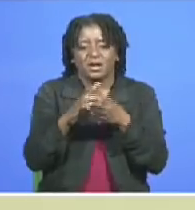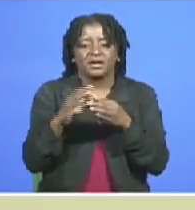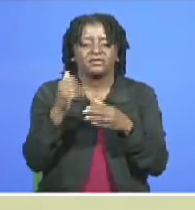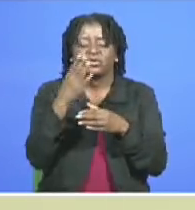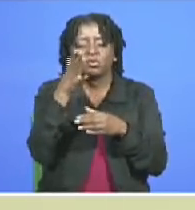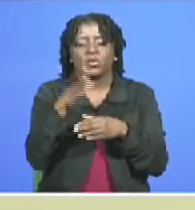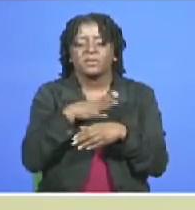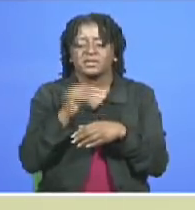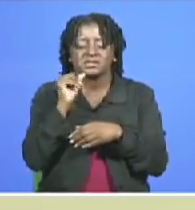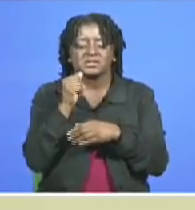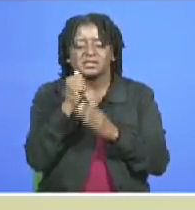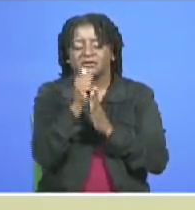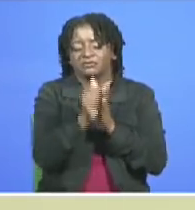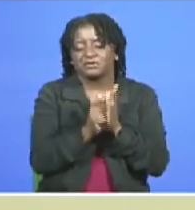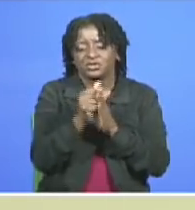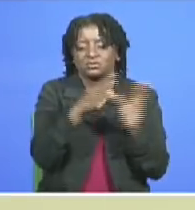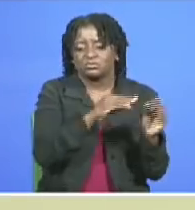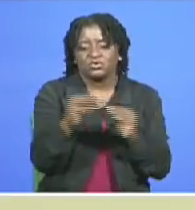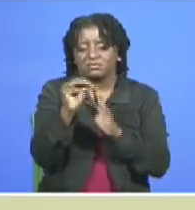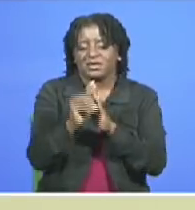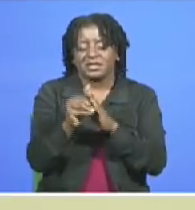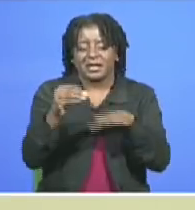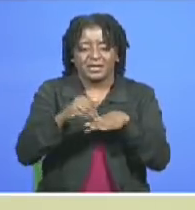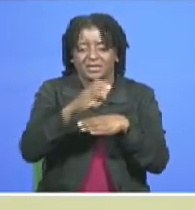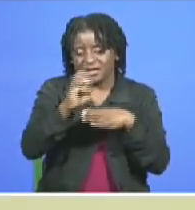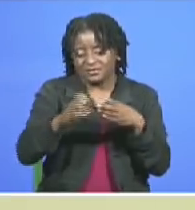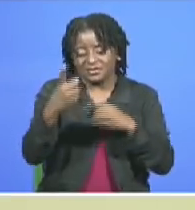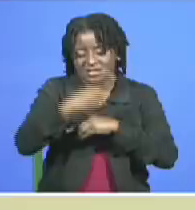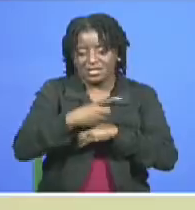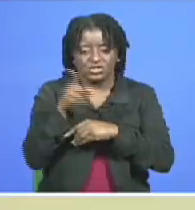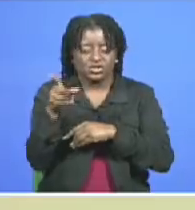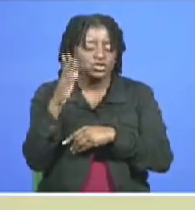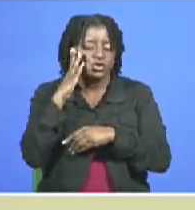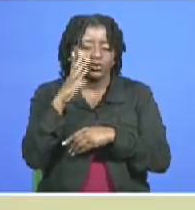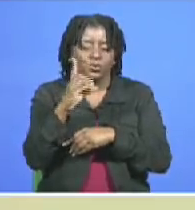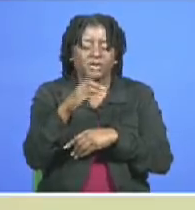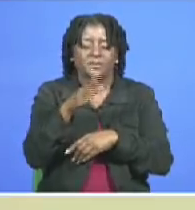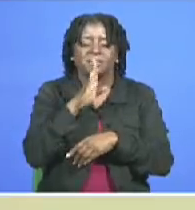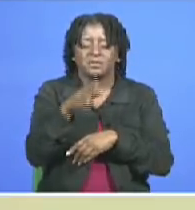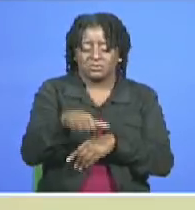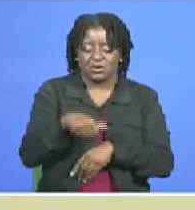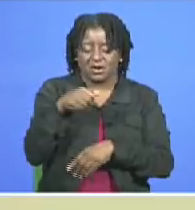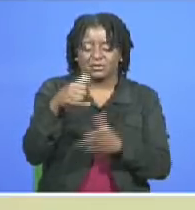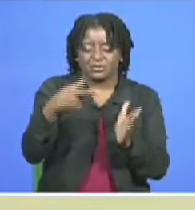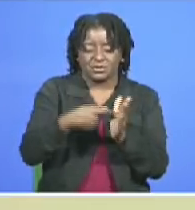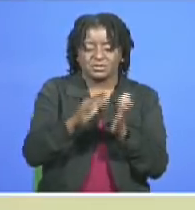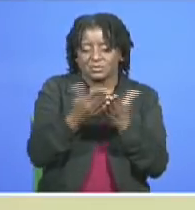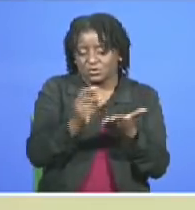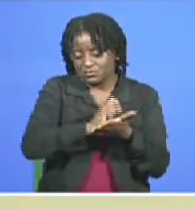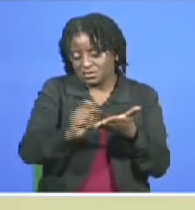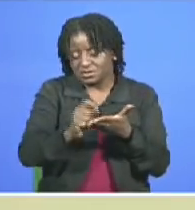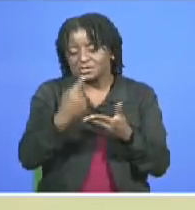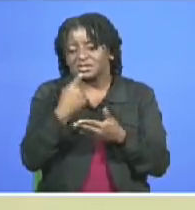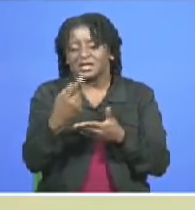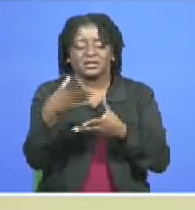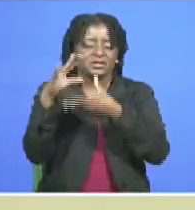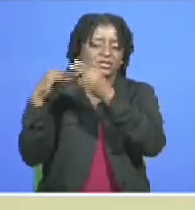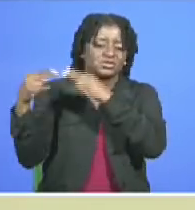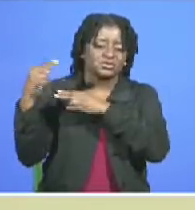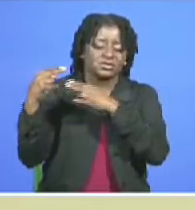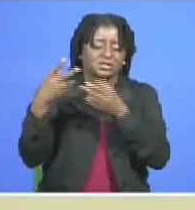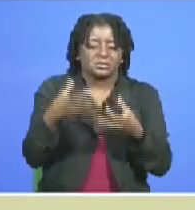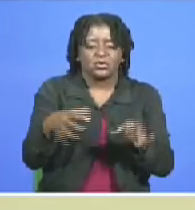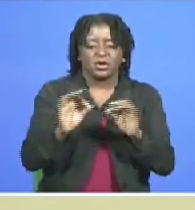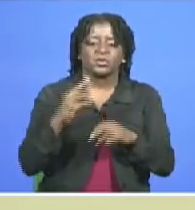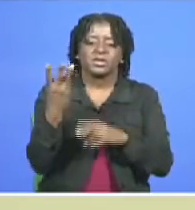of the day, she would be proud that this book is being written to tell the history. And it's important that we continue